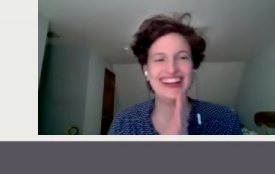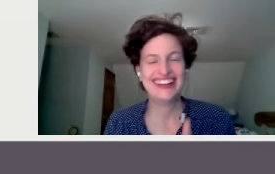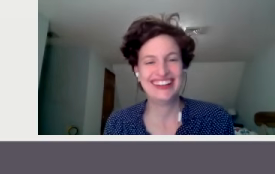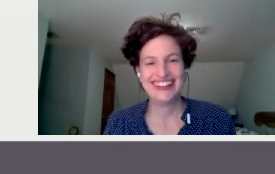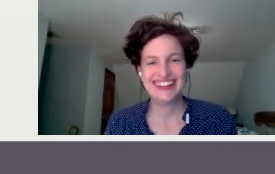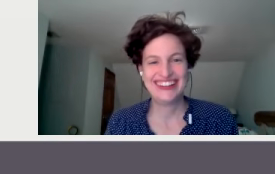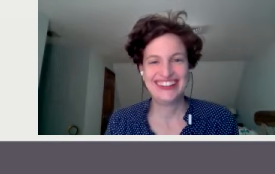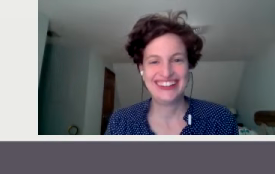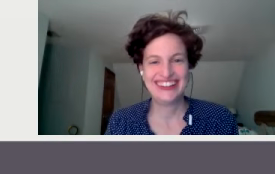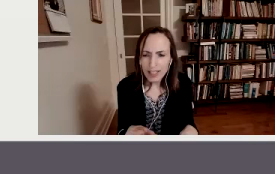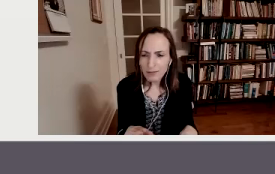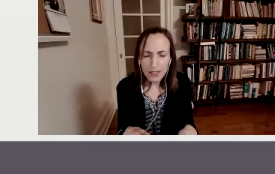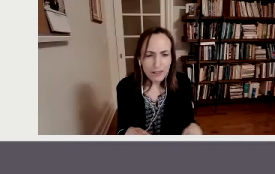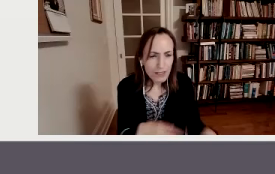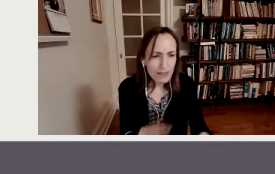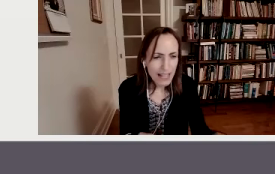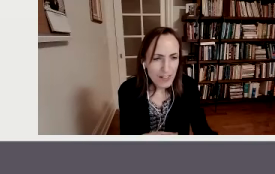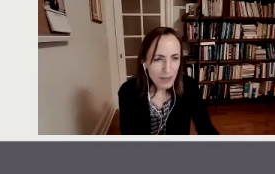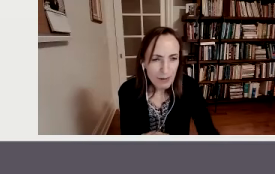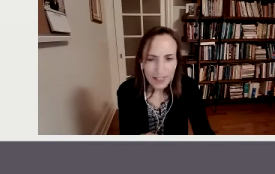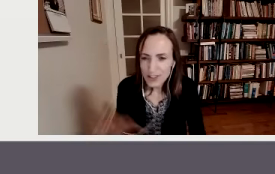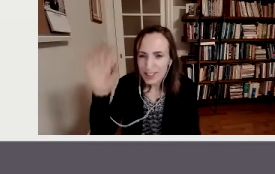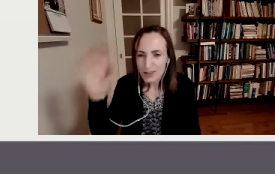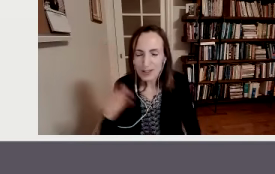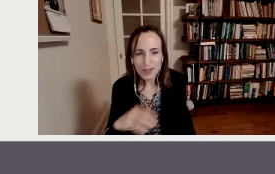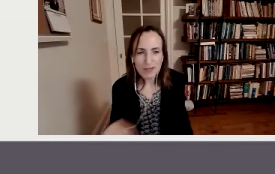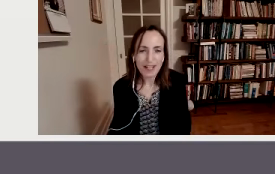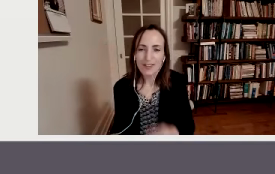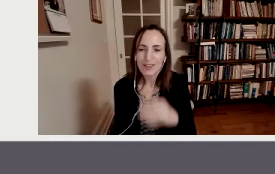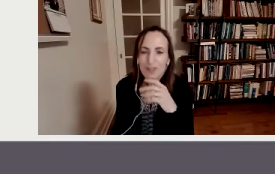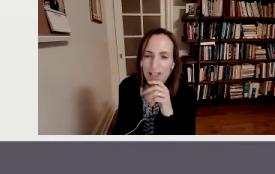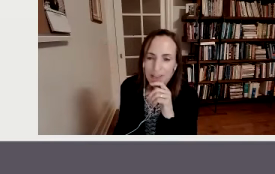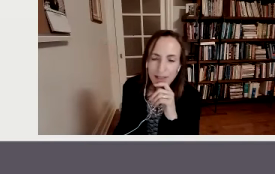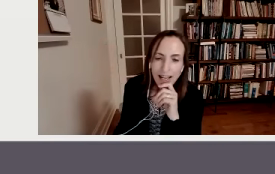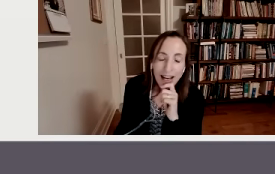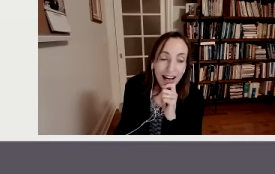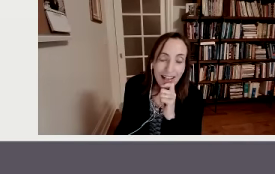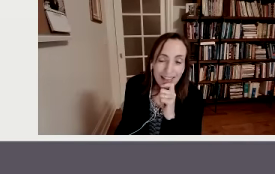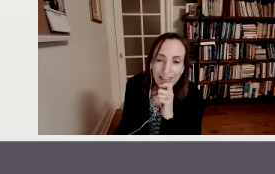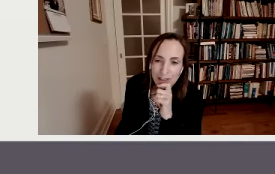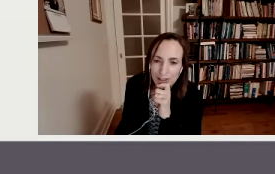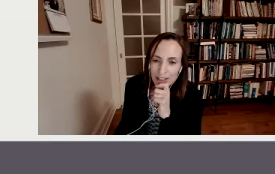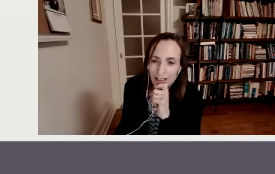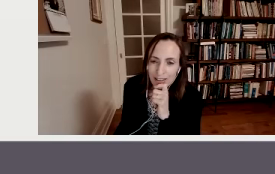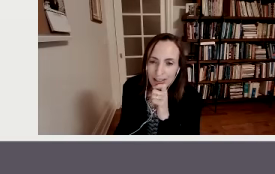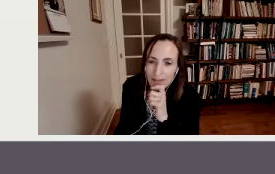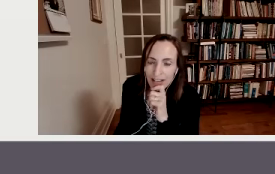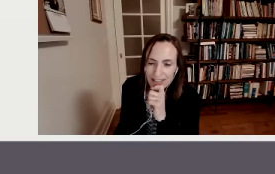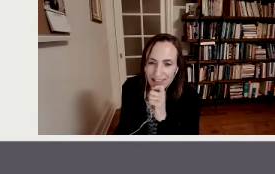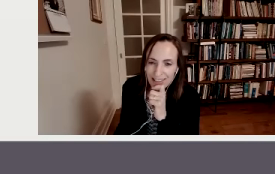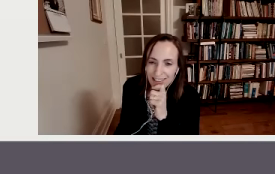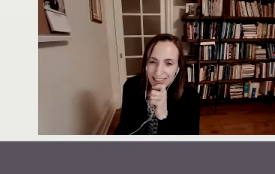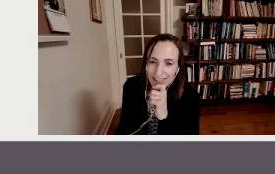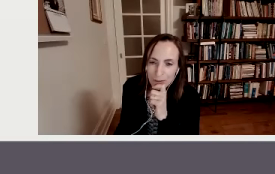I mean, I was trying to figure out like, where do I ask my question? And so I just raised my hand. No, it was fine. But I loved your talk. I love